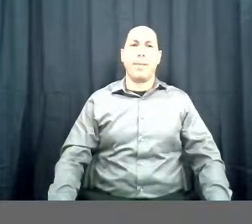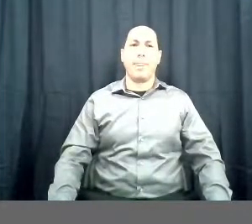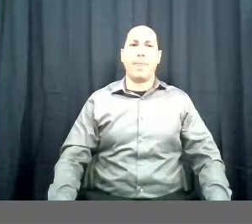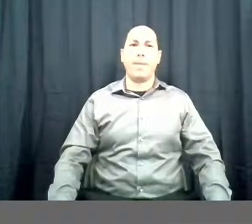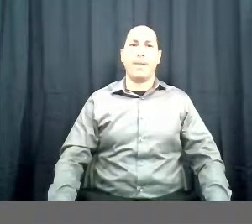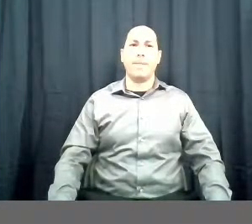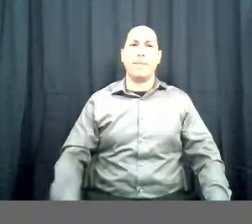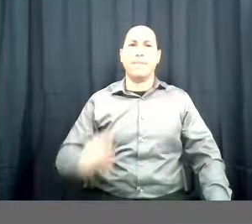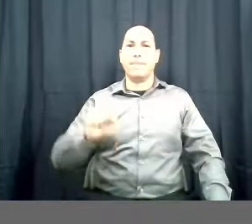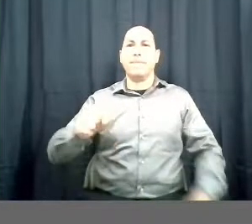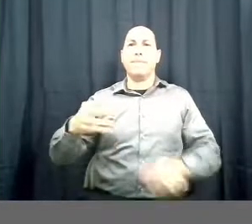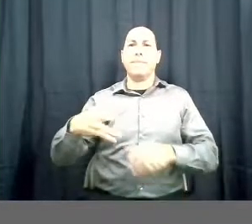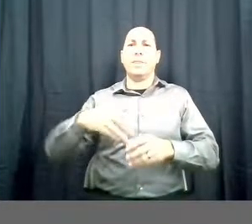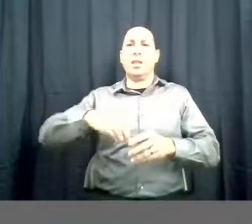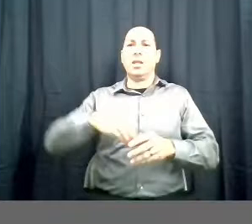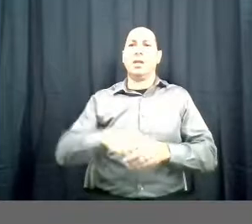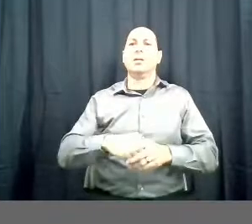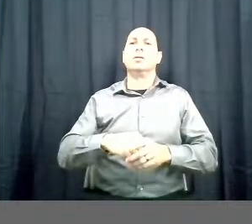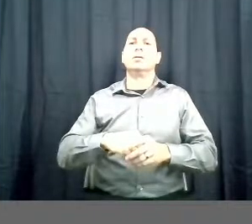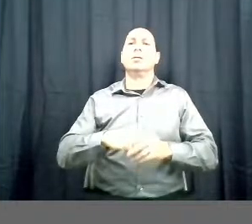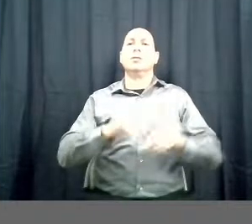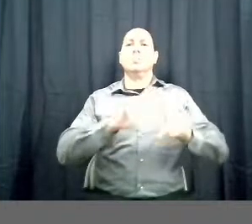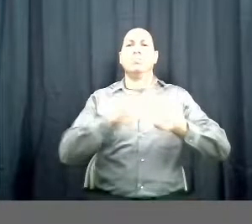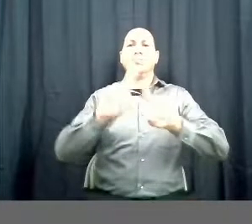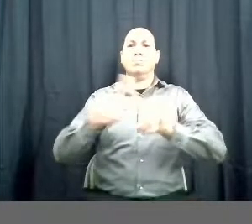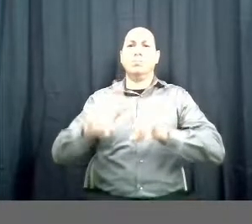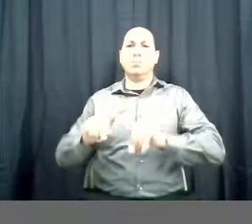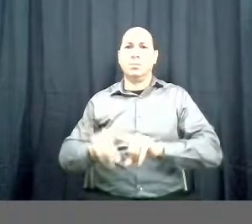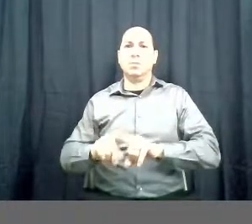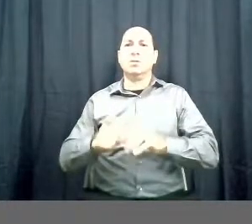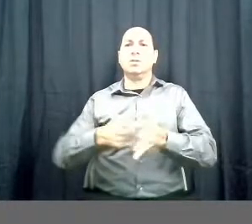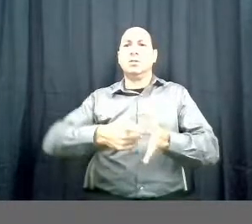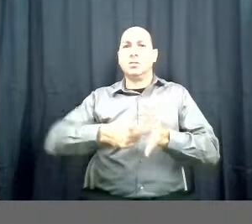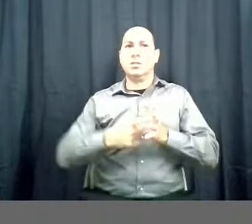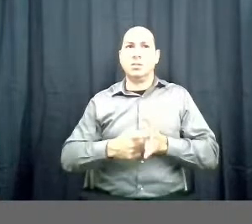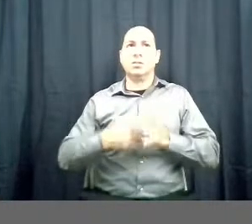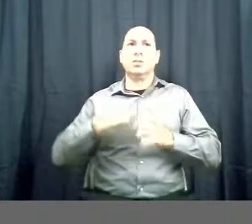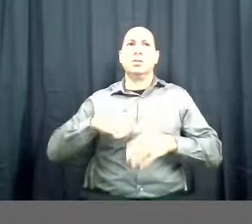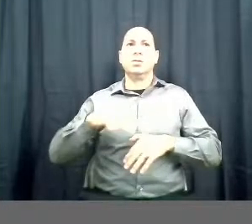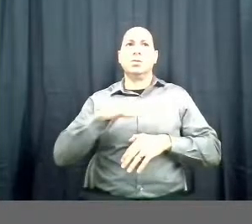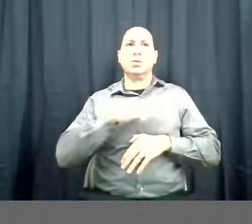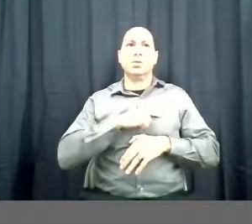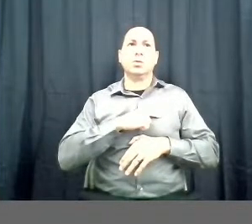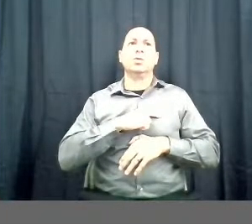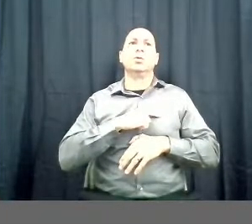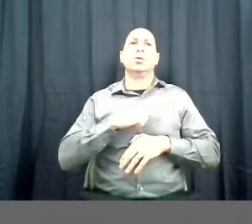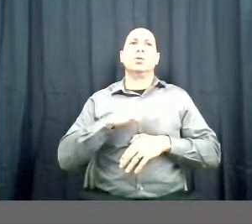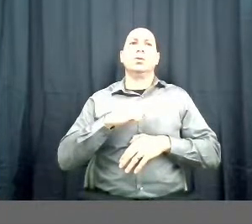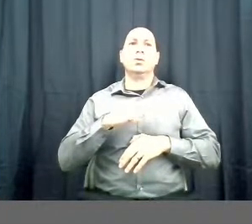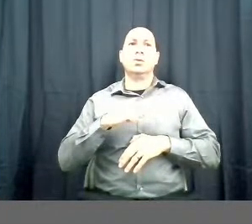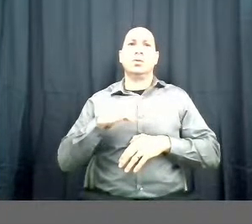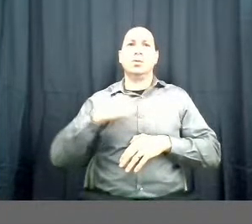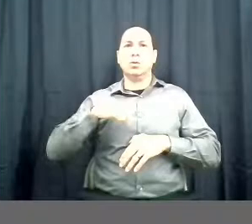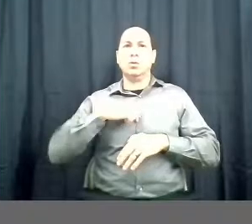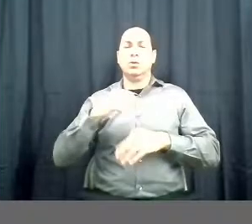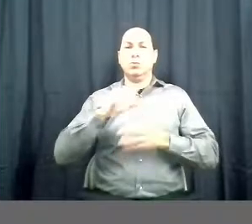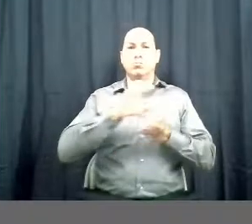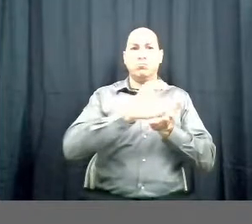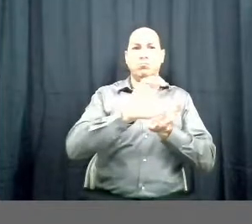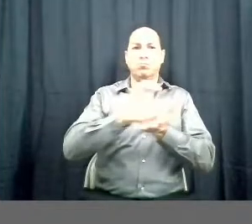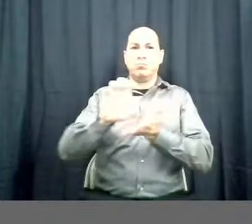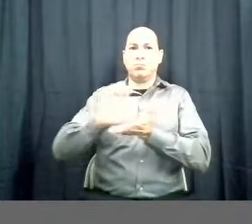includes a series of reapportionment requests that reflect the desire of the government to reapportion funds to make a